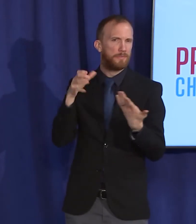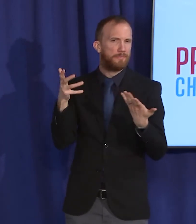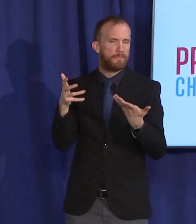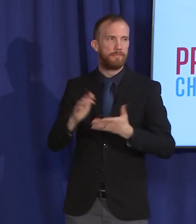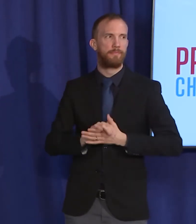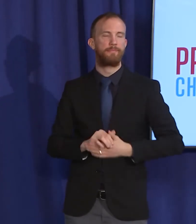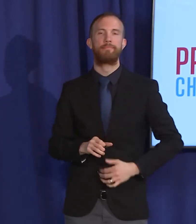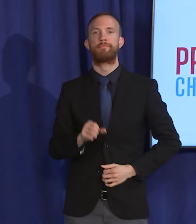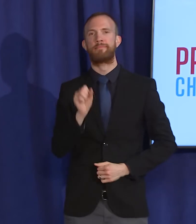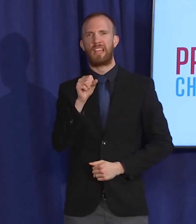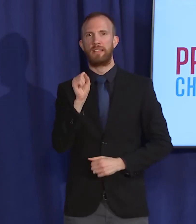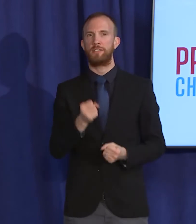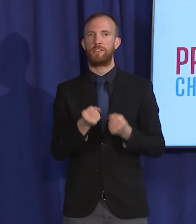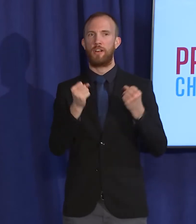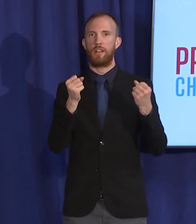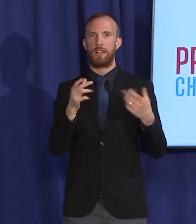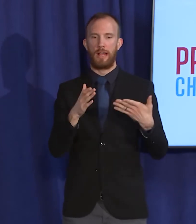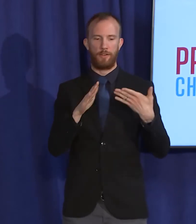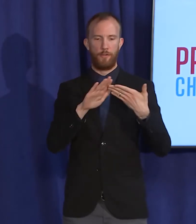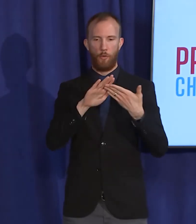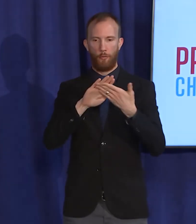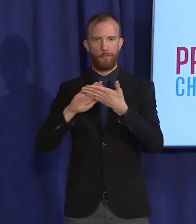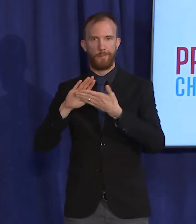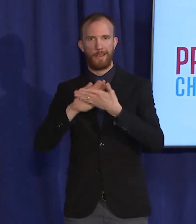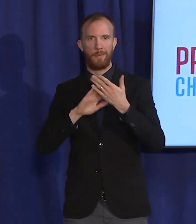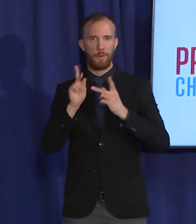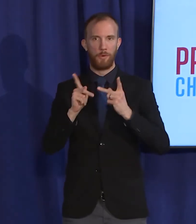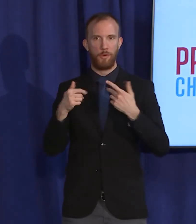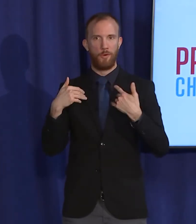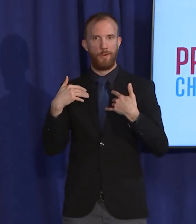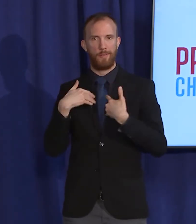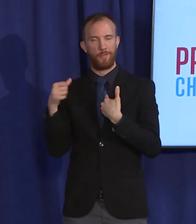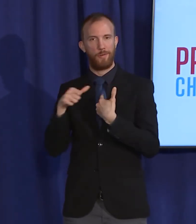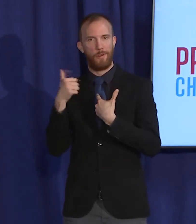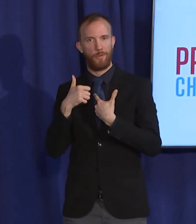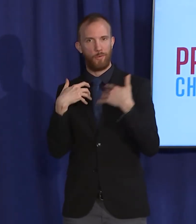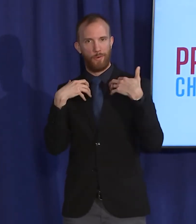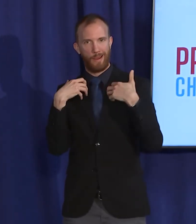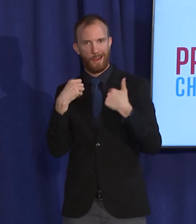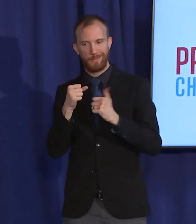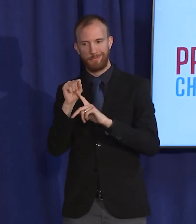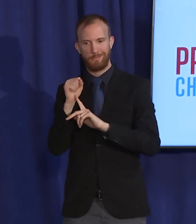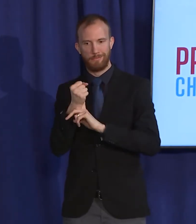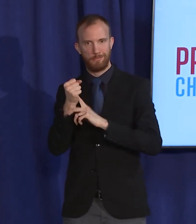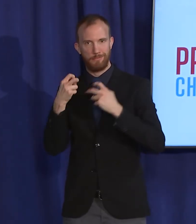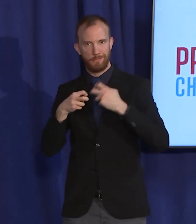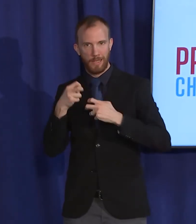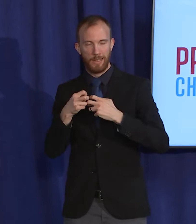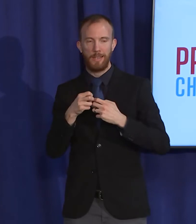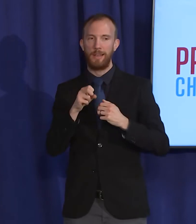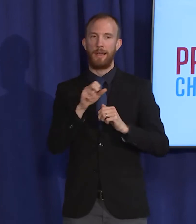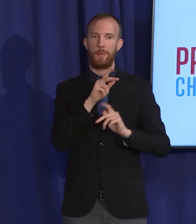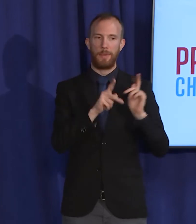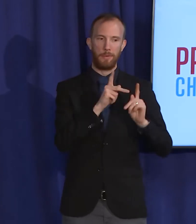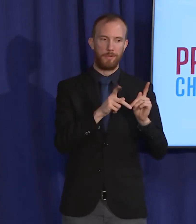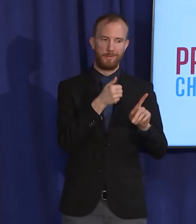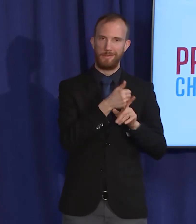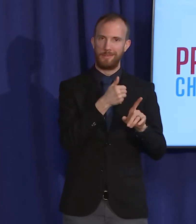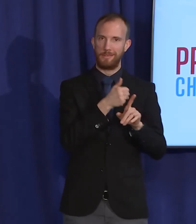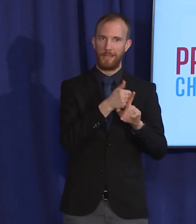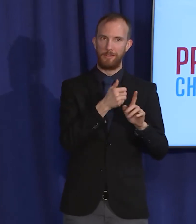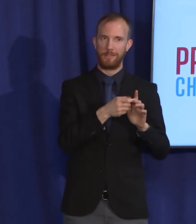of overlap between people who have underlying conditions and people who are in these essential worker categories. And so it does